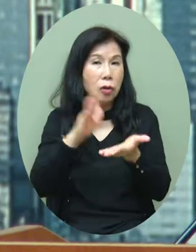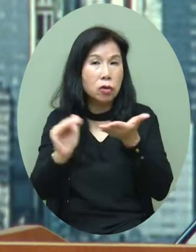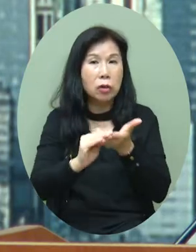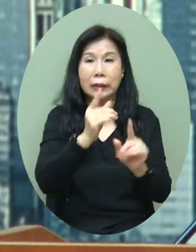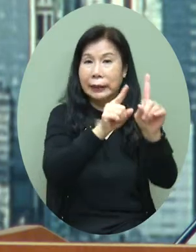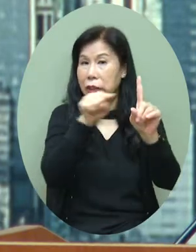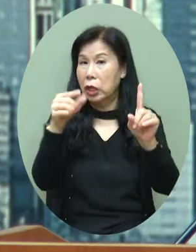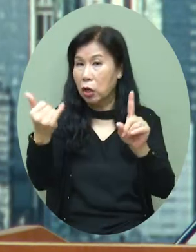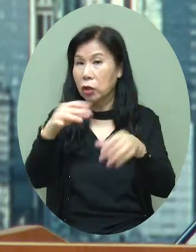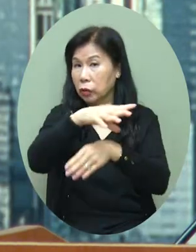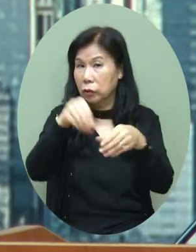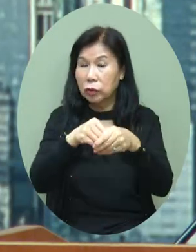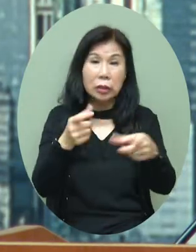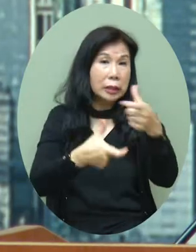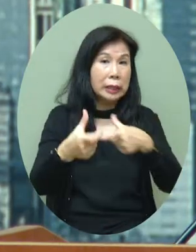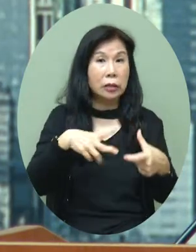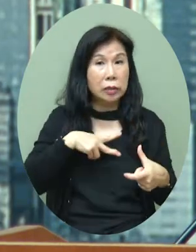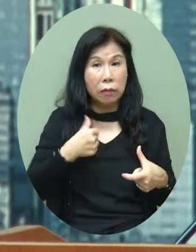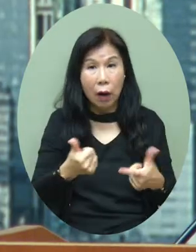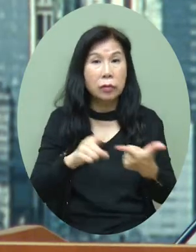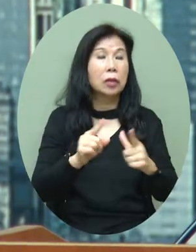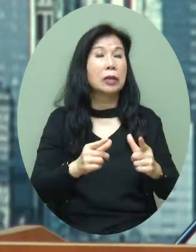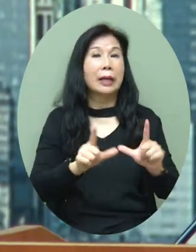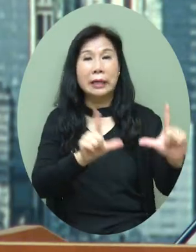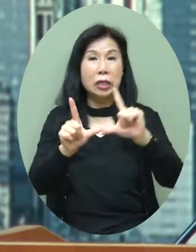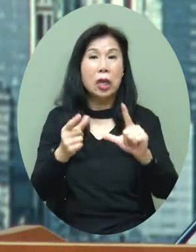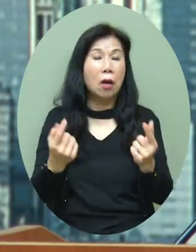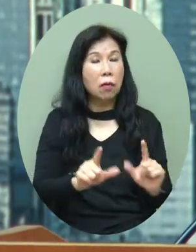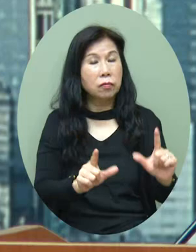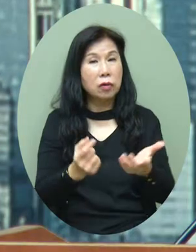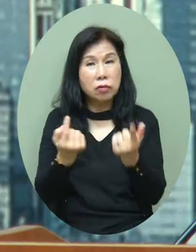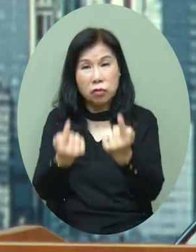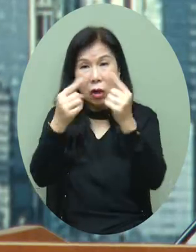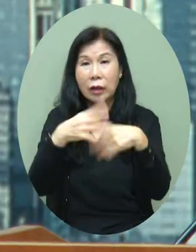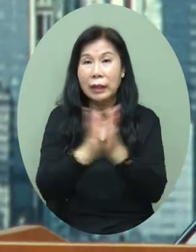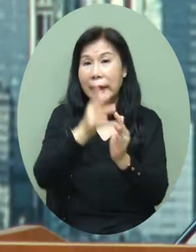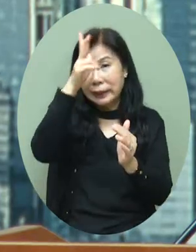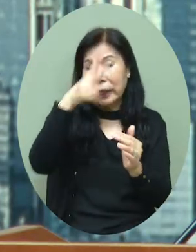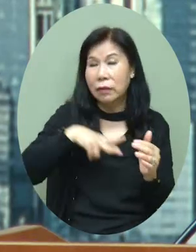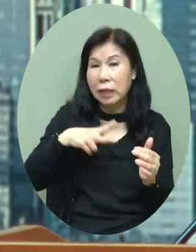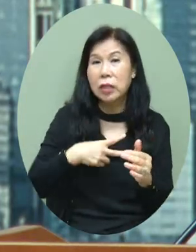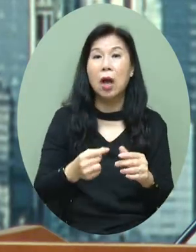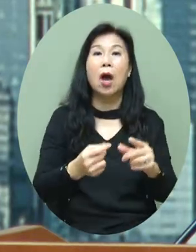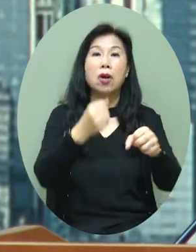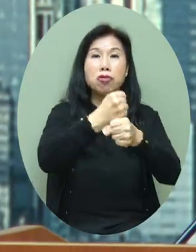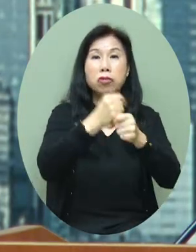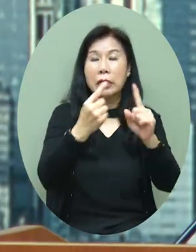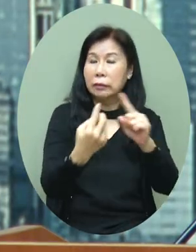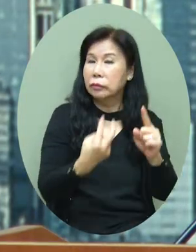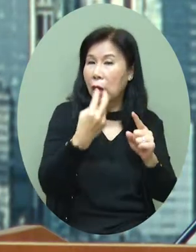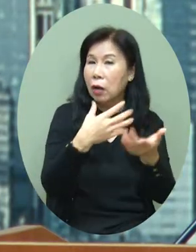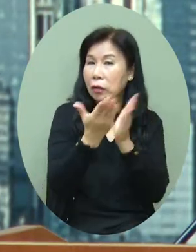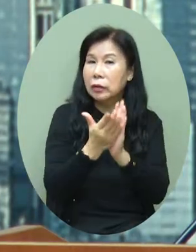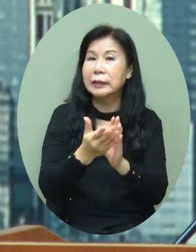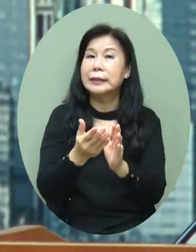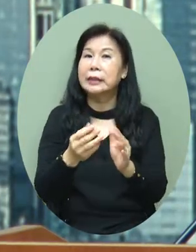the net pay trend indicators, and the pay claims of the staff side, the Chief Executive in Council has decided earlier